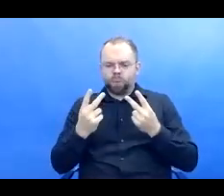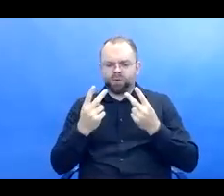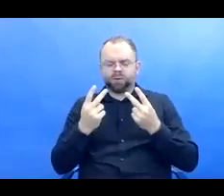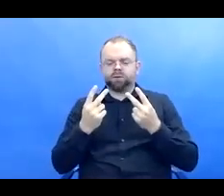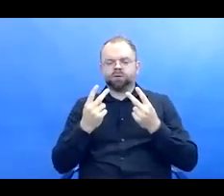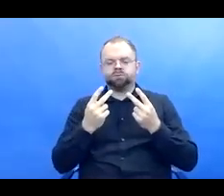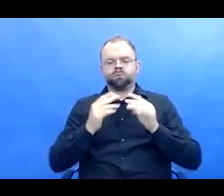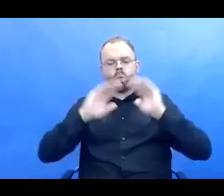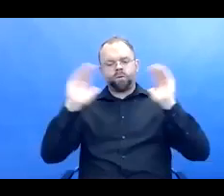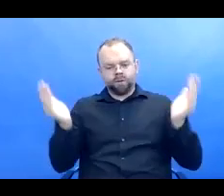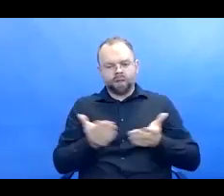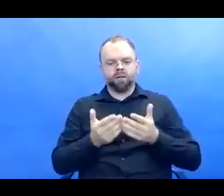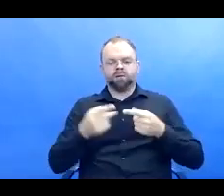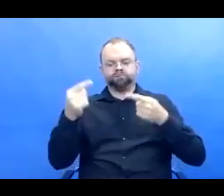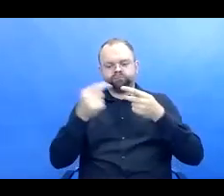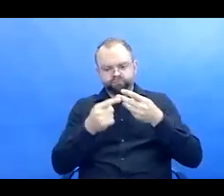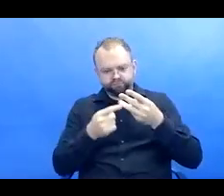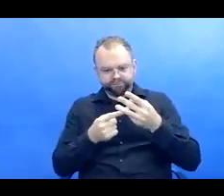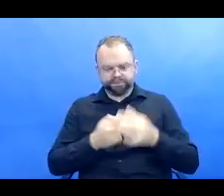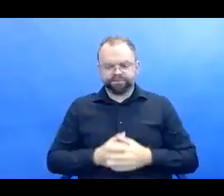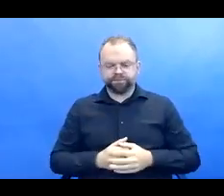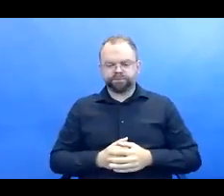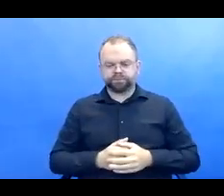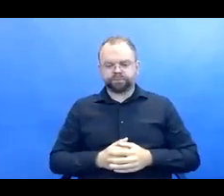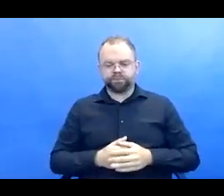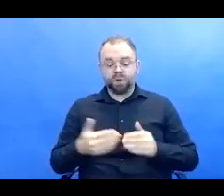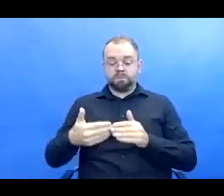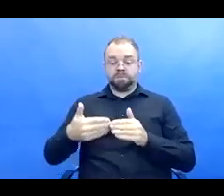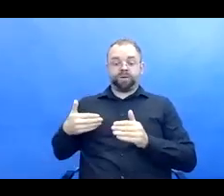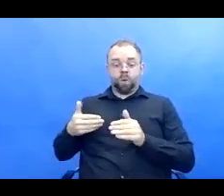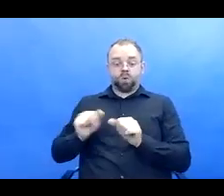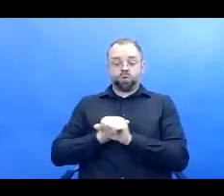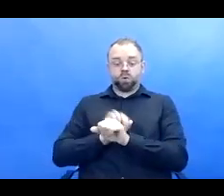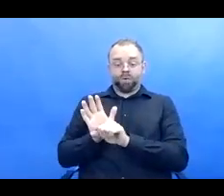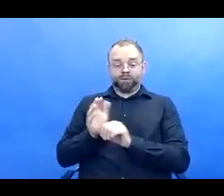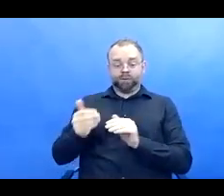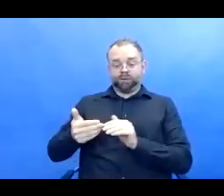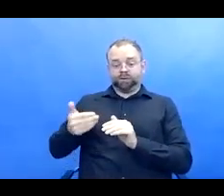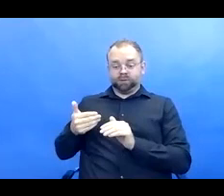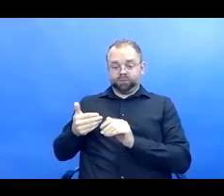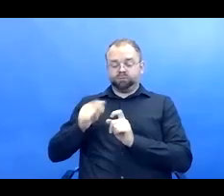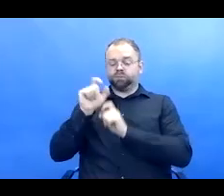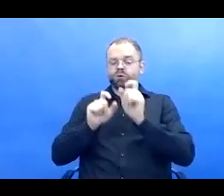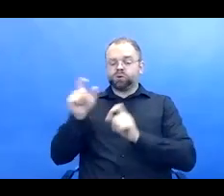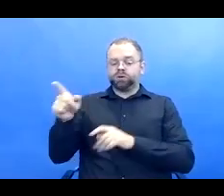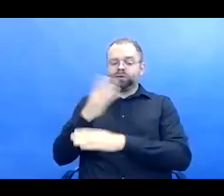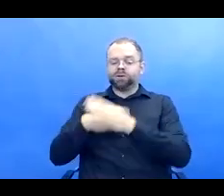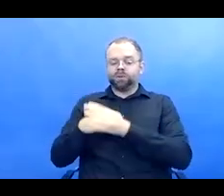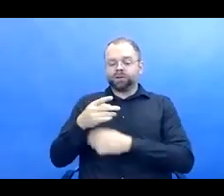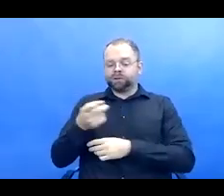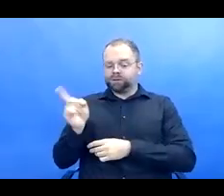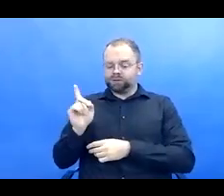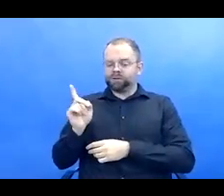with disability were facing strong inequalities. The level of investment, coverage, and adequacy in terms of social protection and